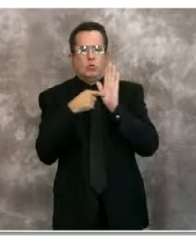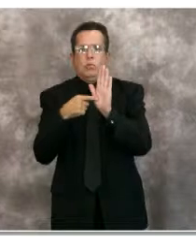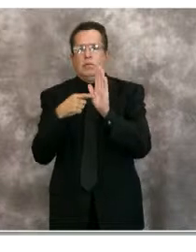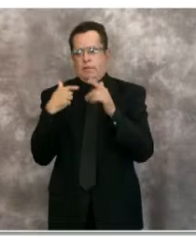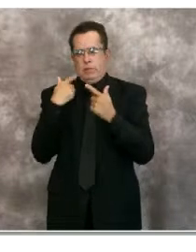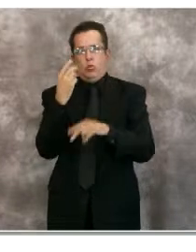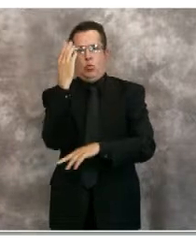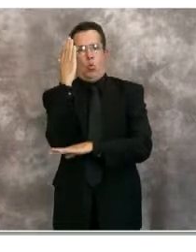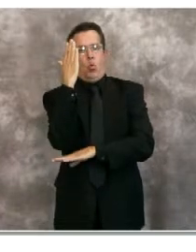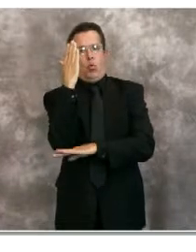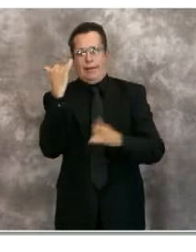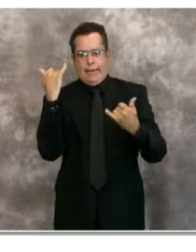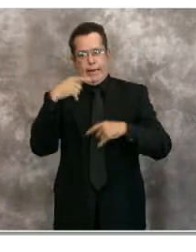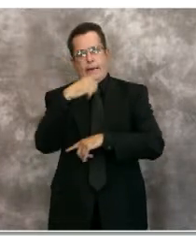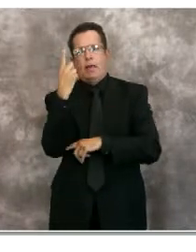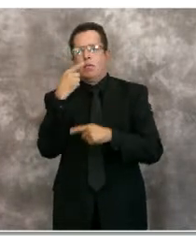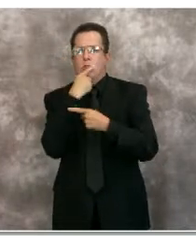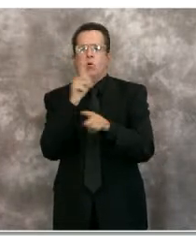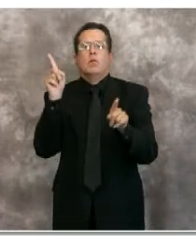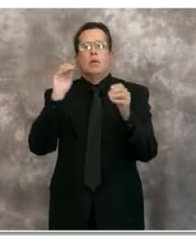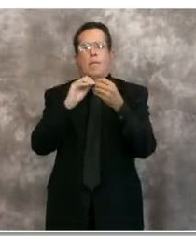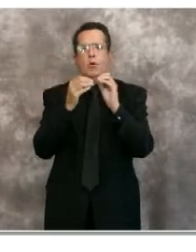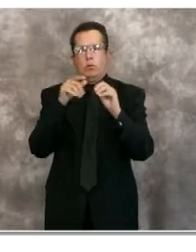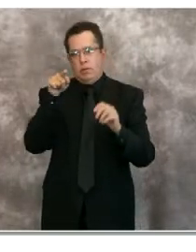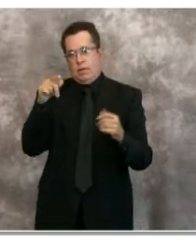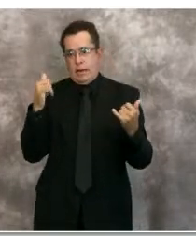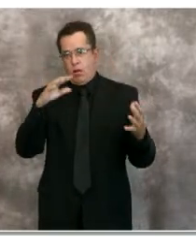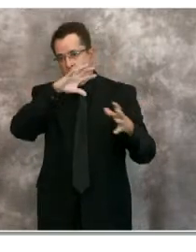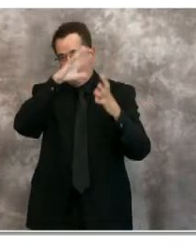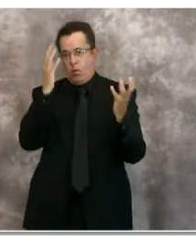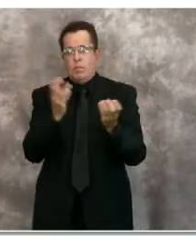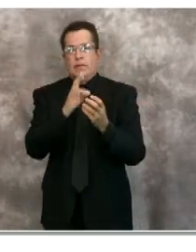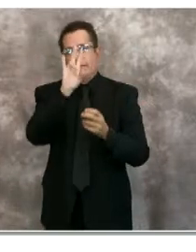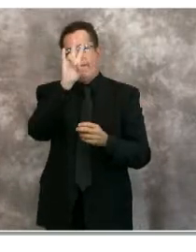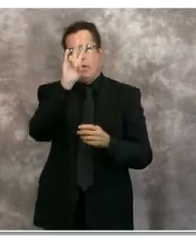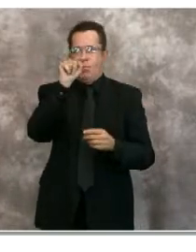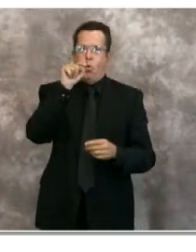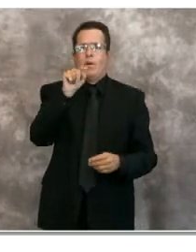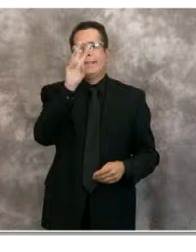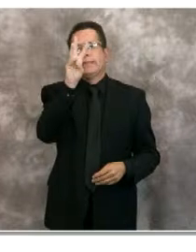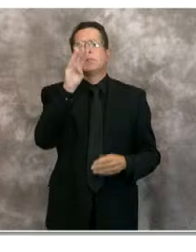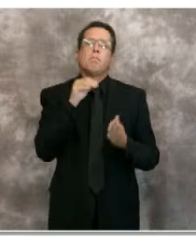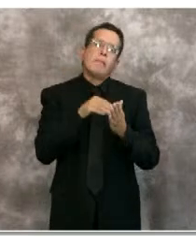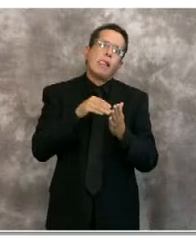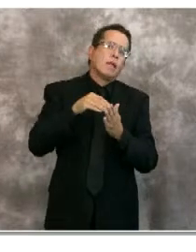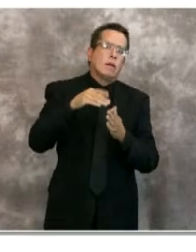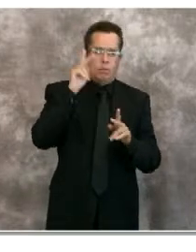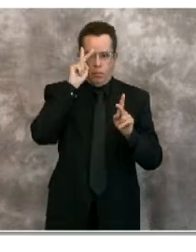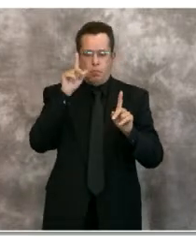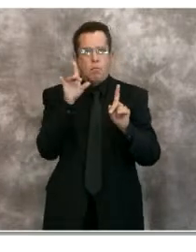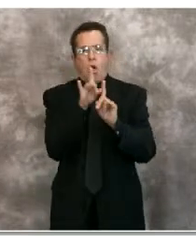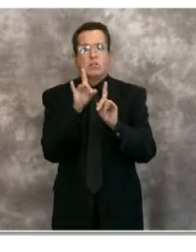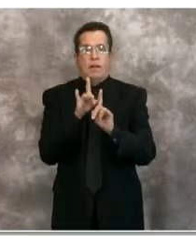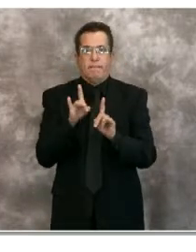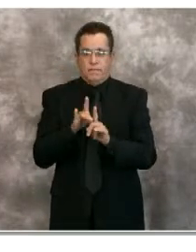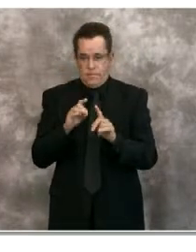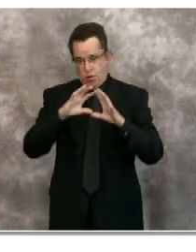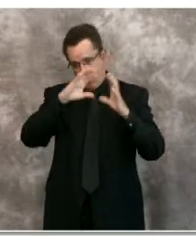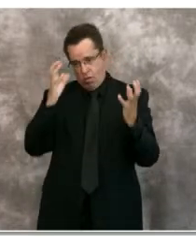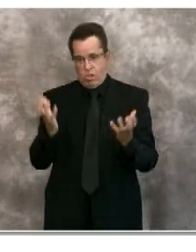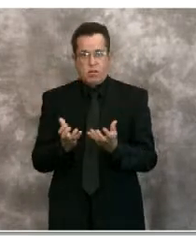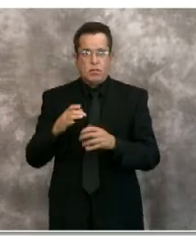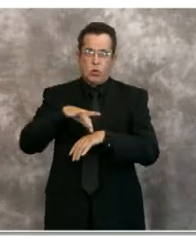today. Globally, there are almost 7.6 million positive cases, including over